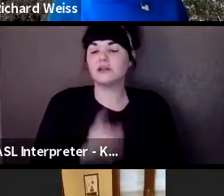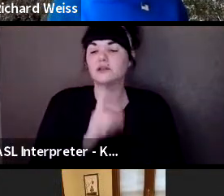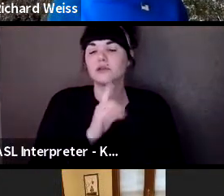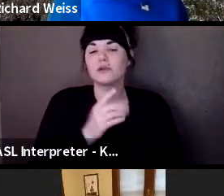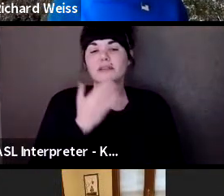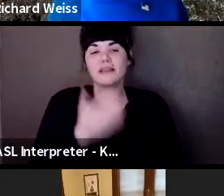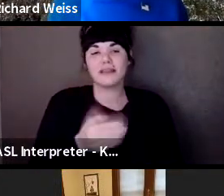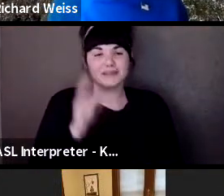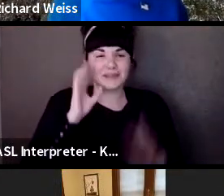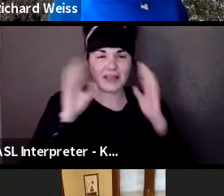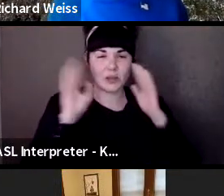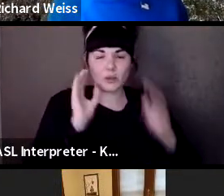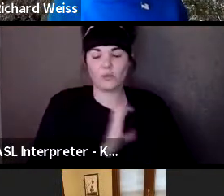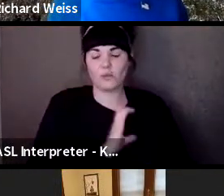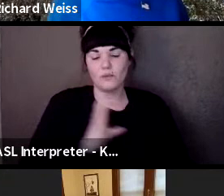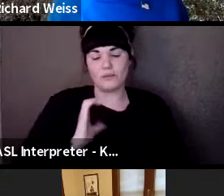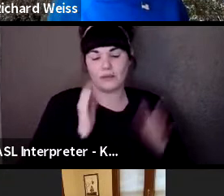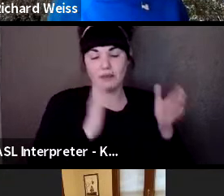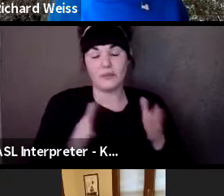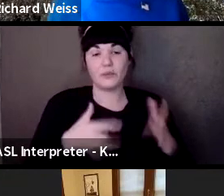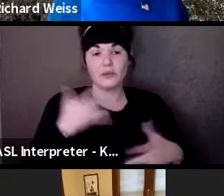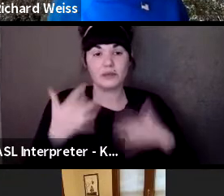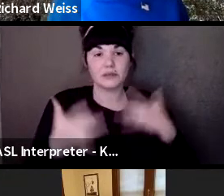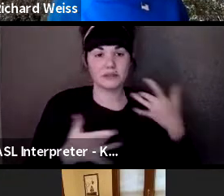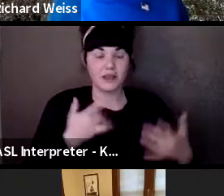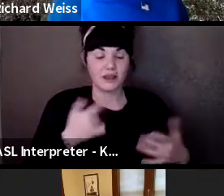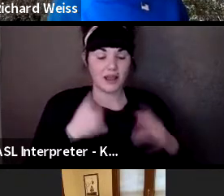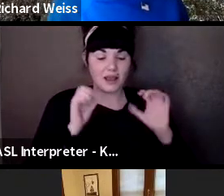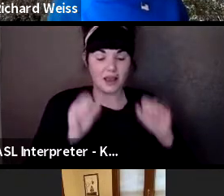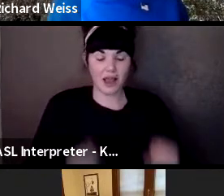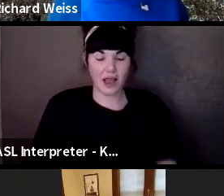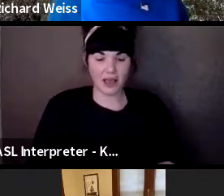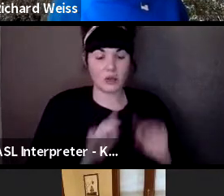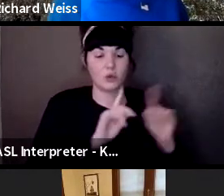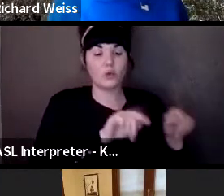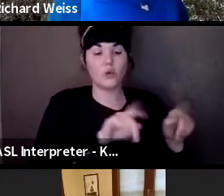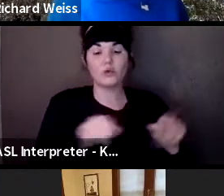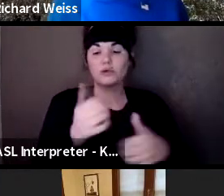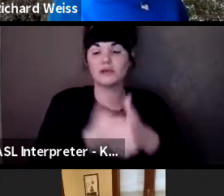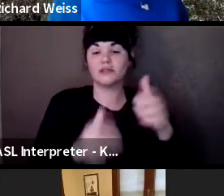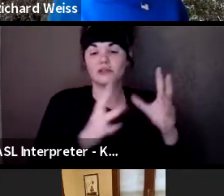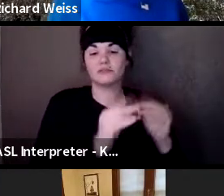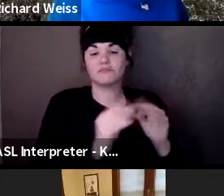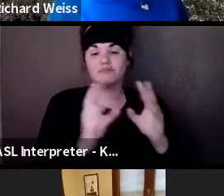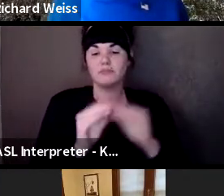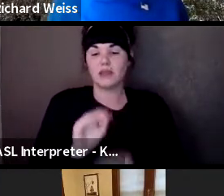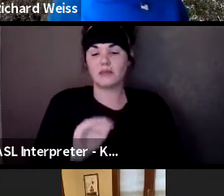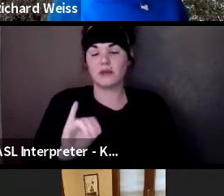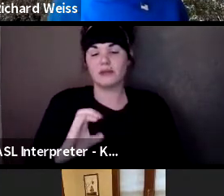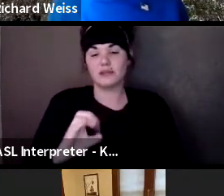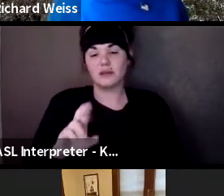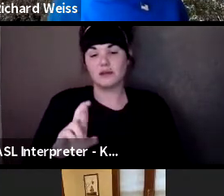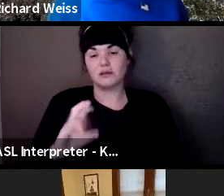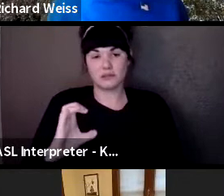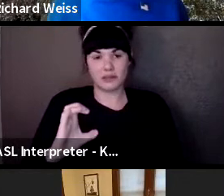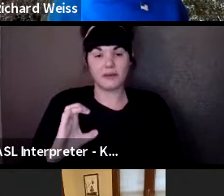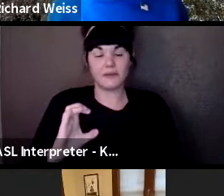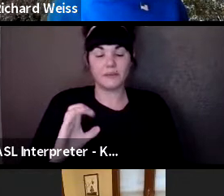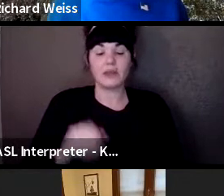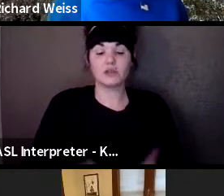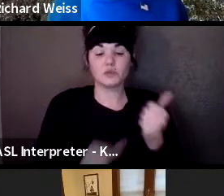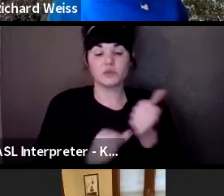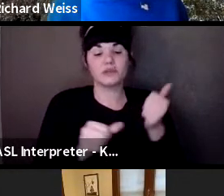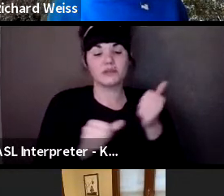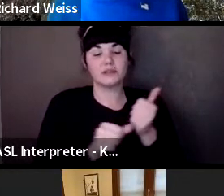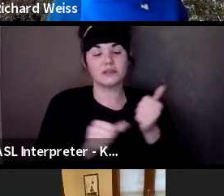I'm really excited that I will be attending each hearing of the MICRC to assist in facilitating the live stream